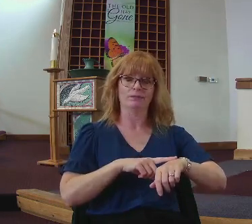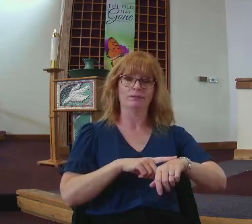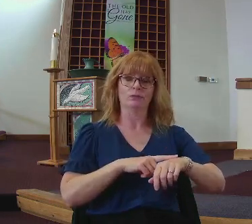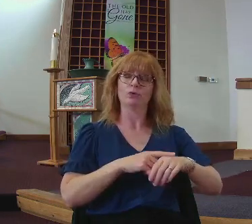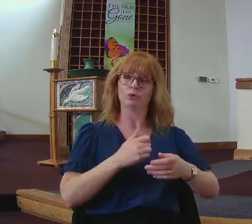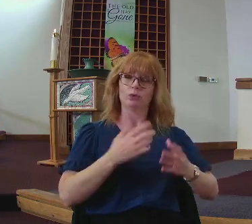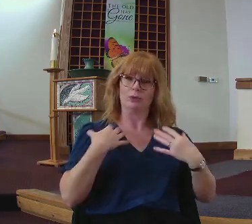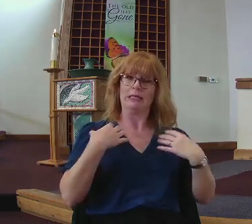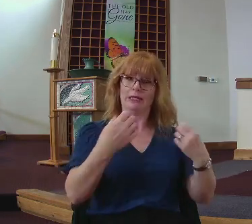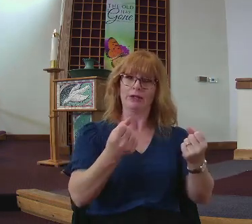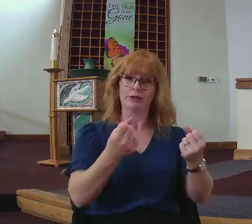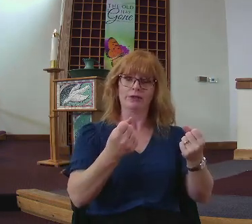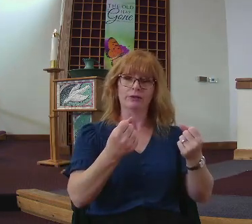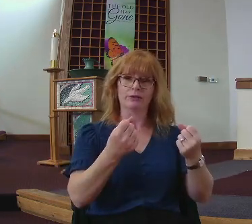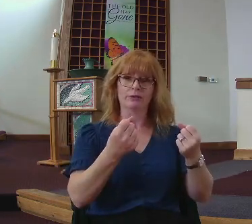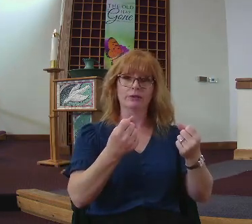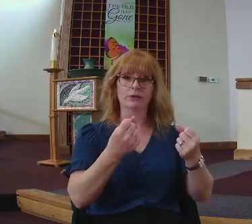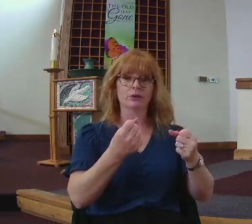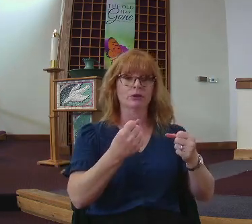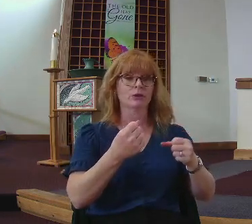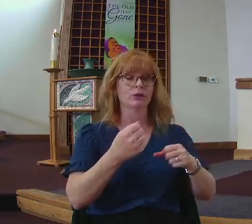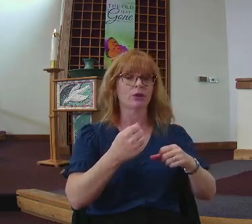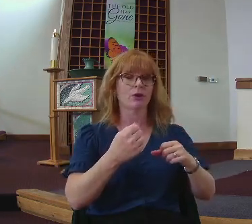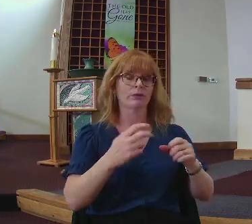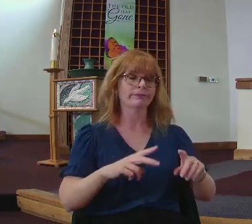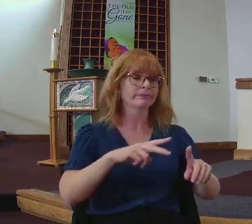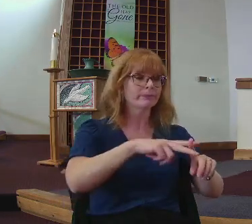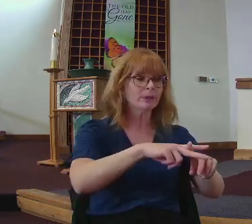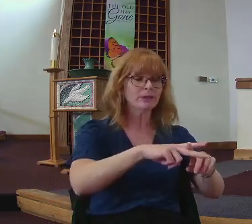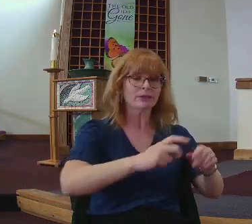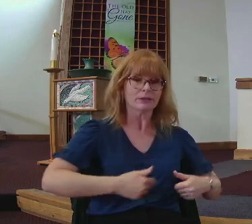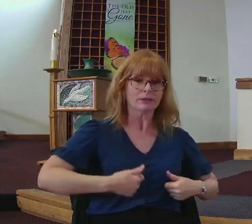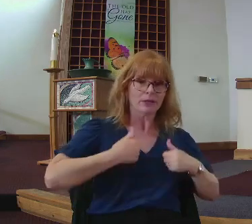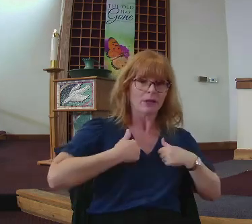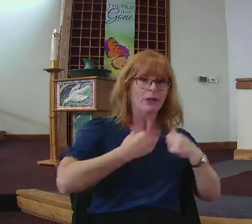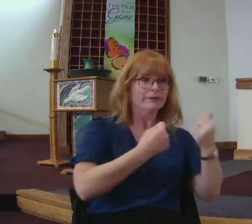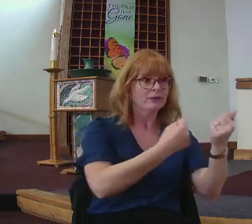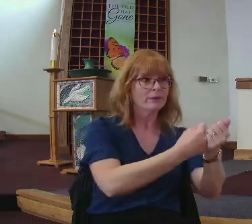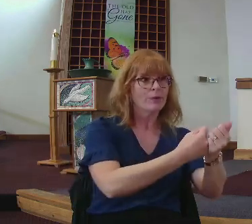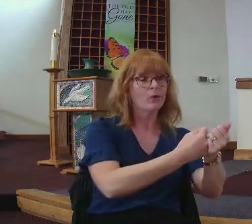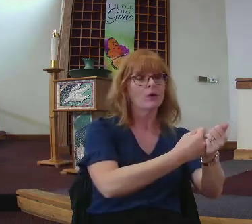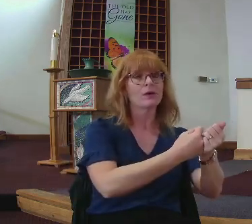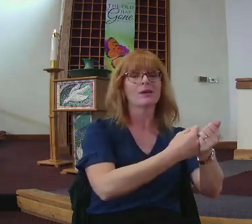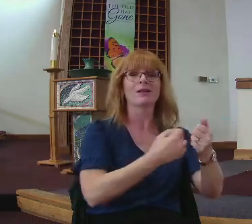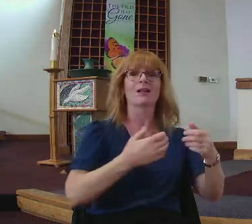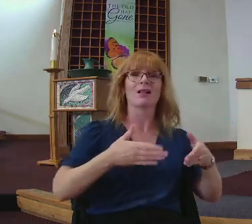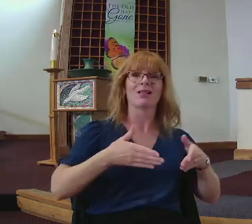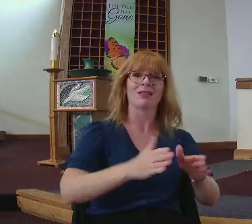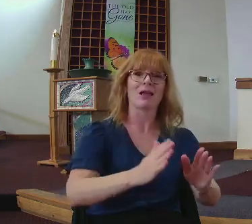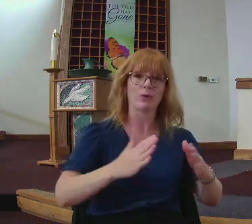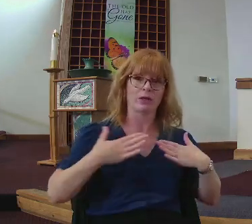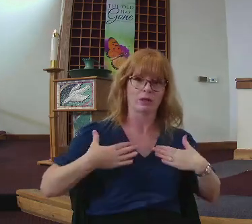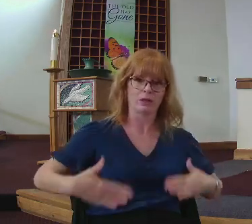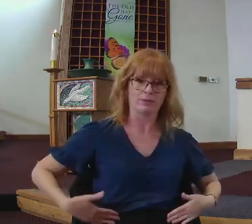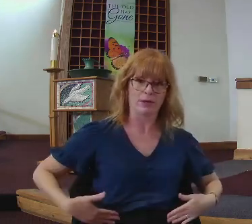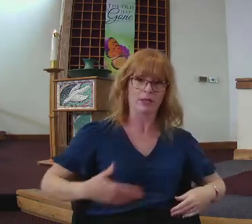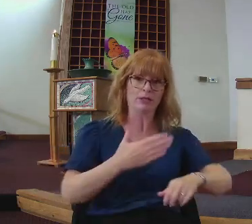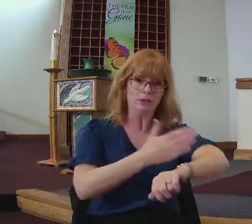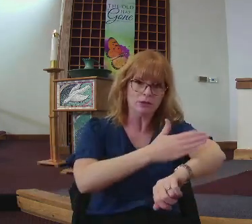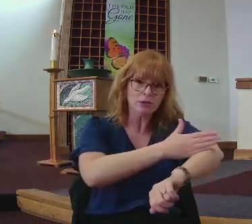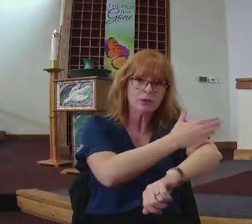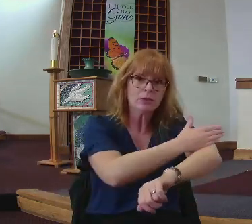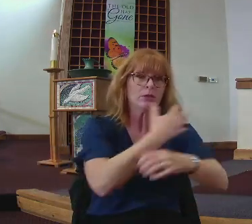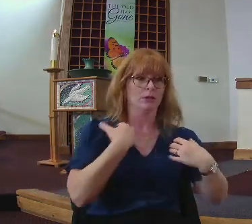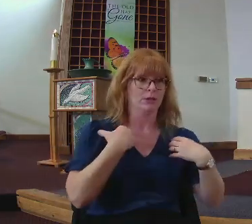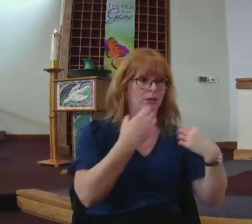life support with the idea of giving time for the body to begin to heal itself. Several years ago,